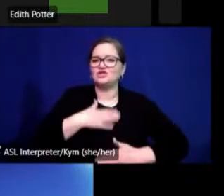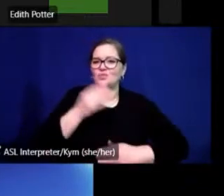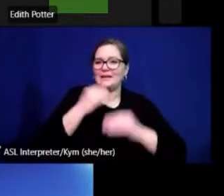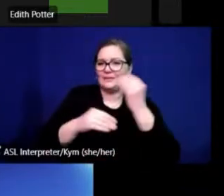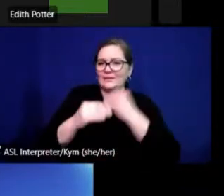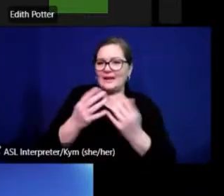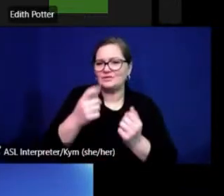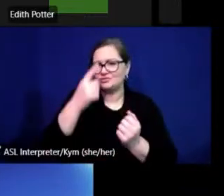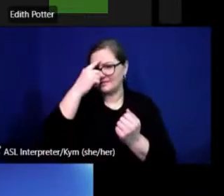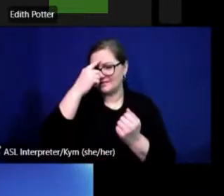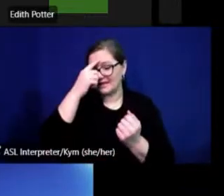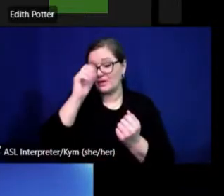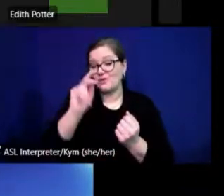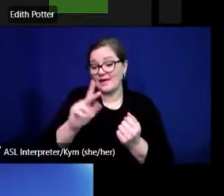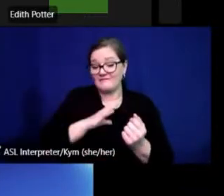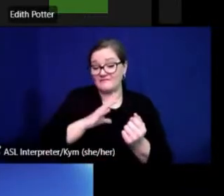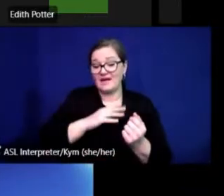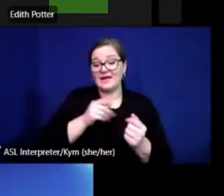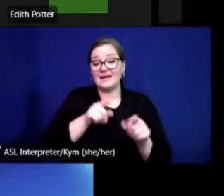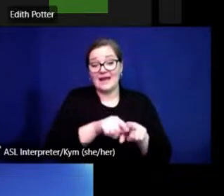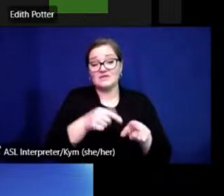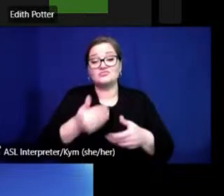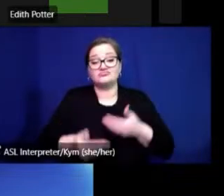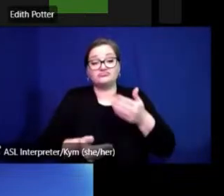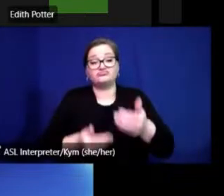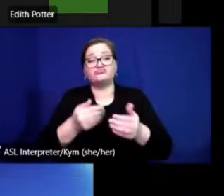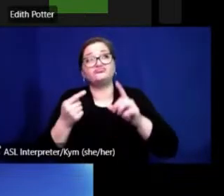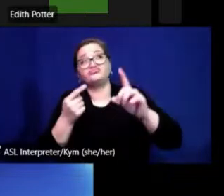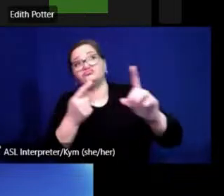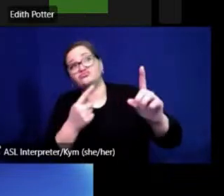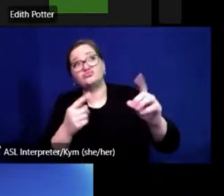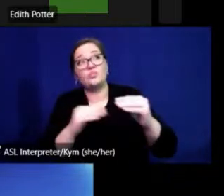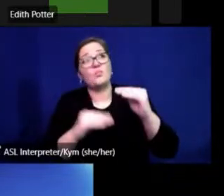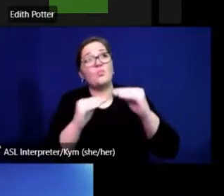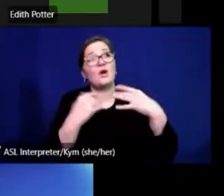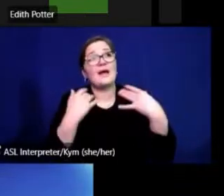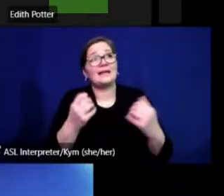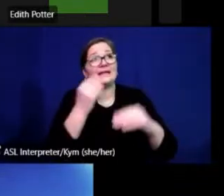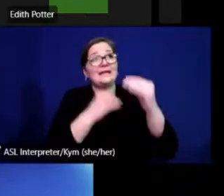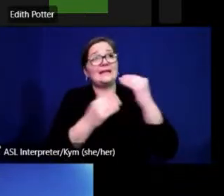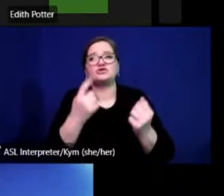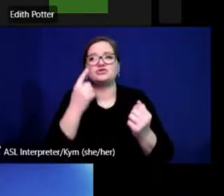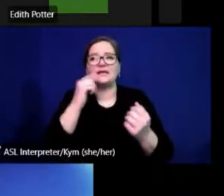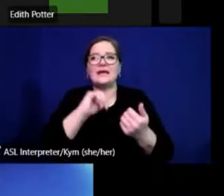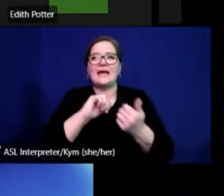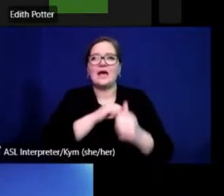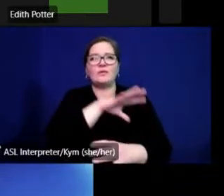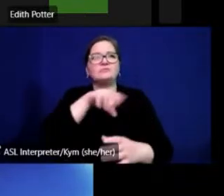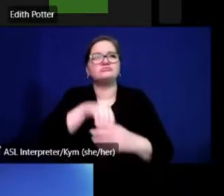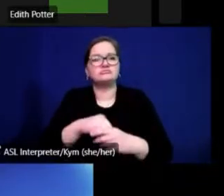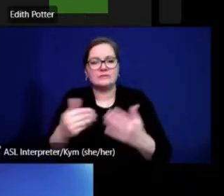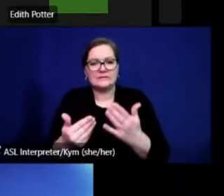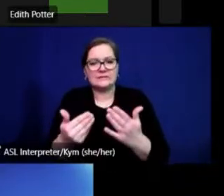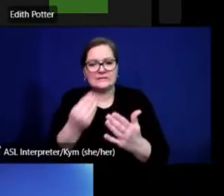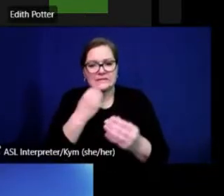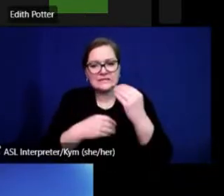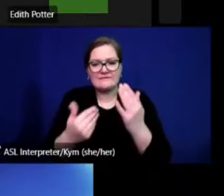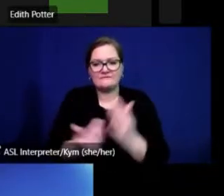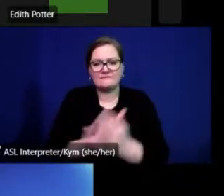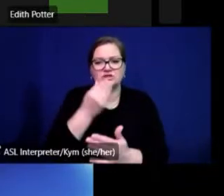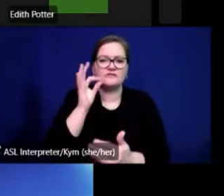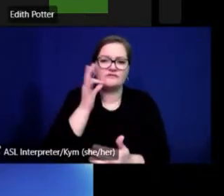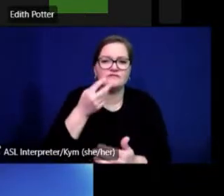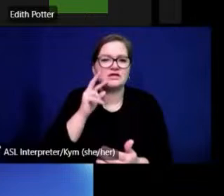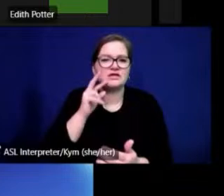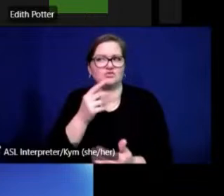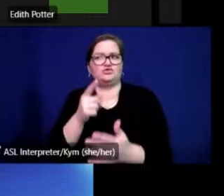you, as you're taking those steps forward towards healthier eating, think about how to integrate fresh fruits and vegetables into what you already love. So if it's